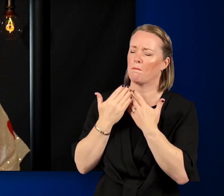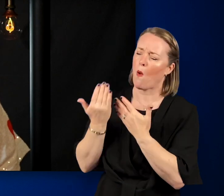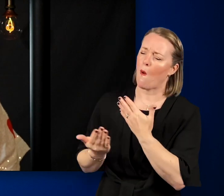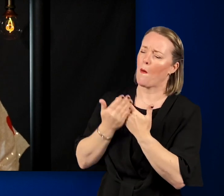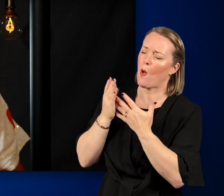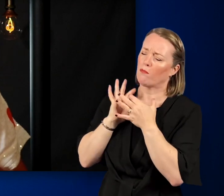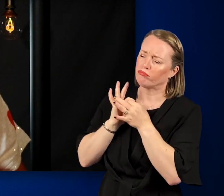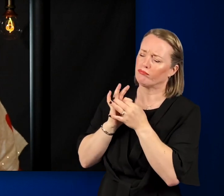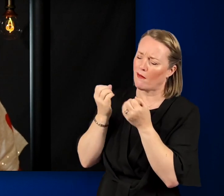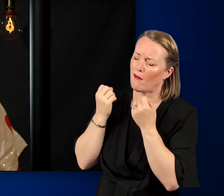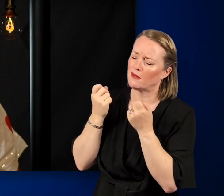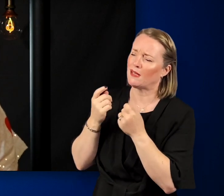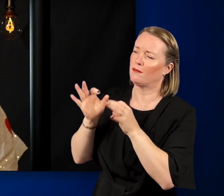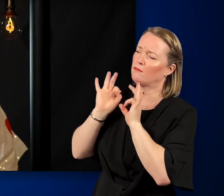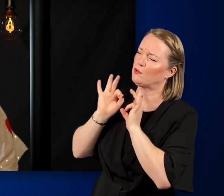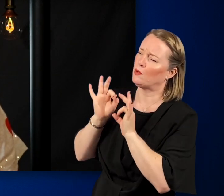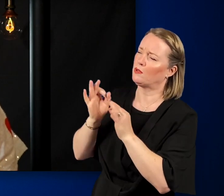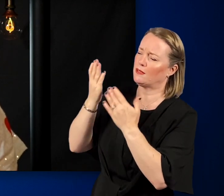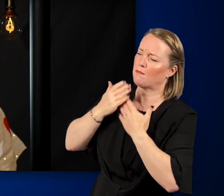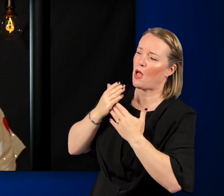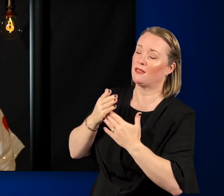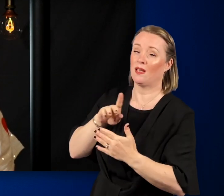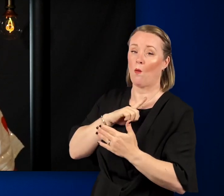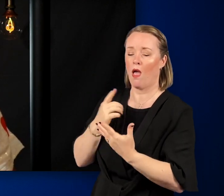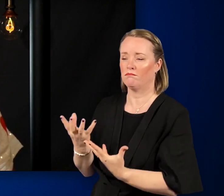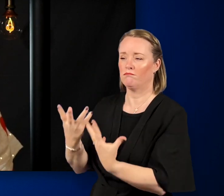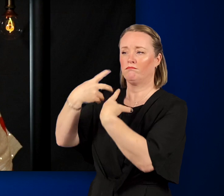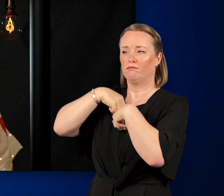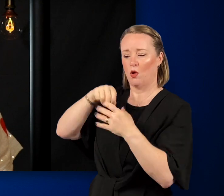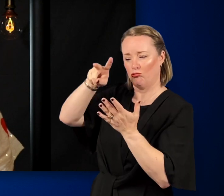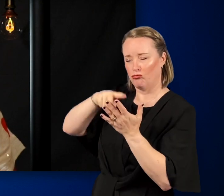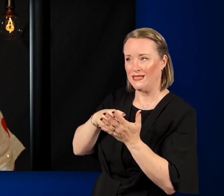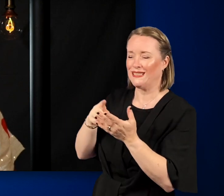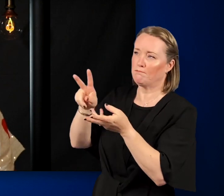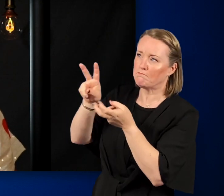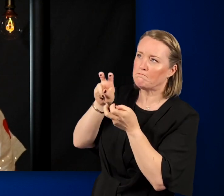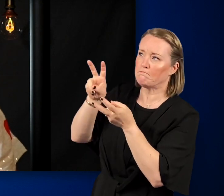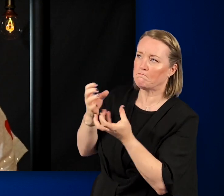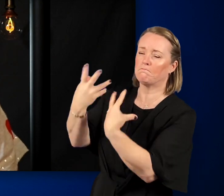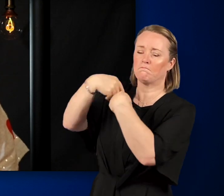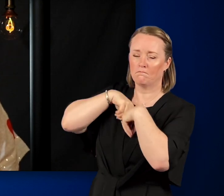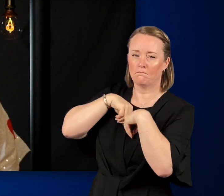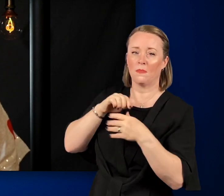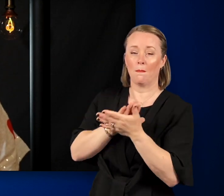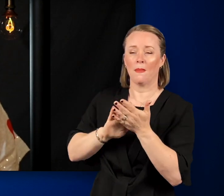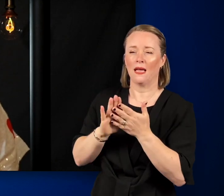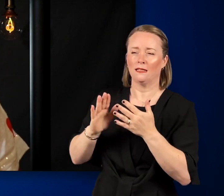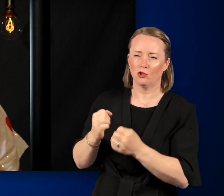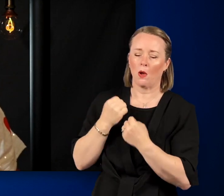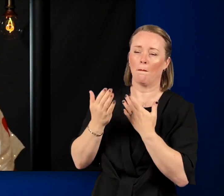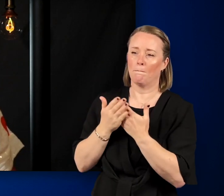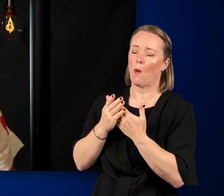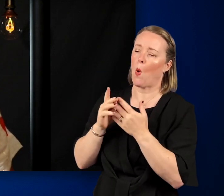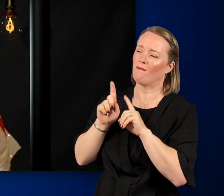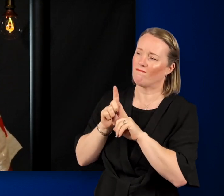mercy through making him part of ourselves, then we will obey him more because we will trust him more. And then we'll find